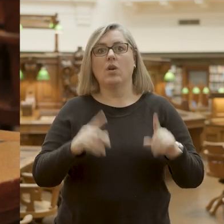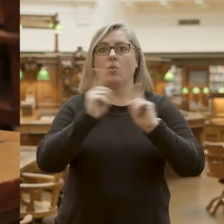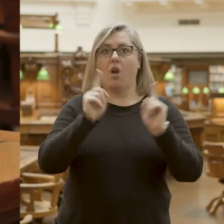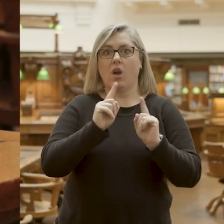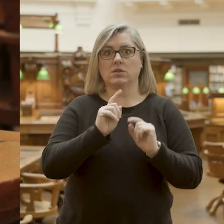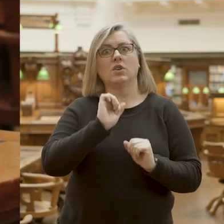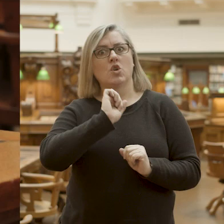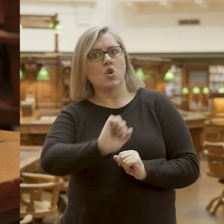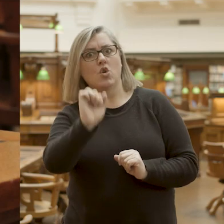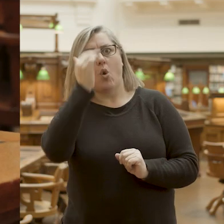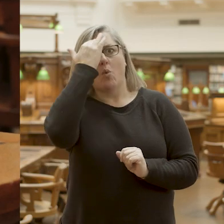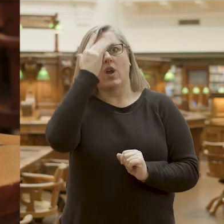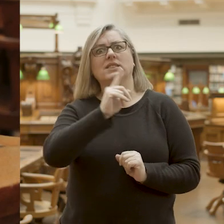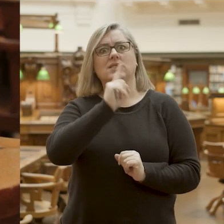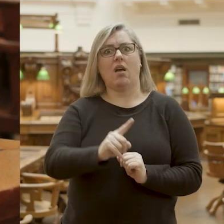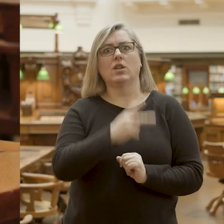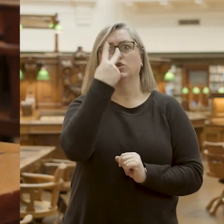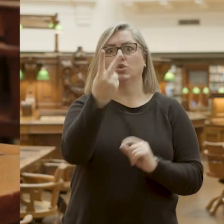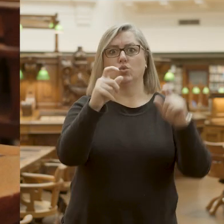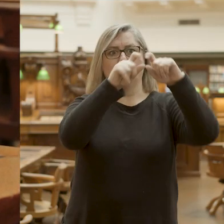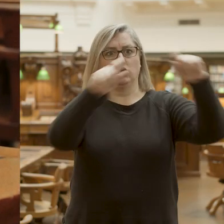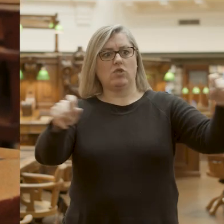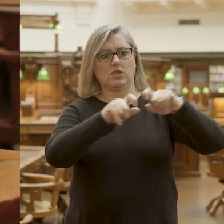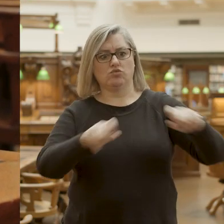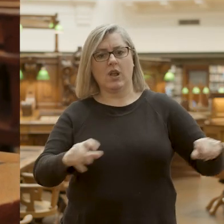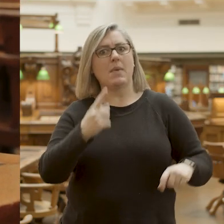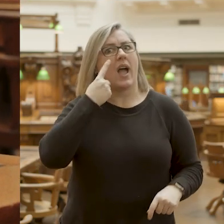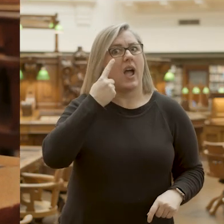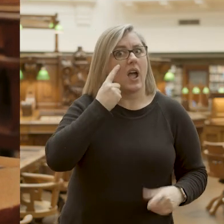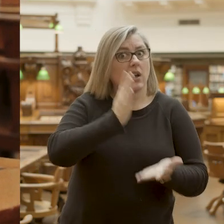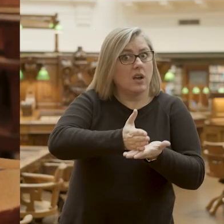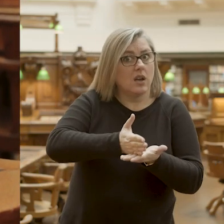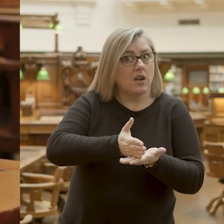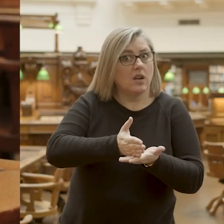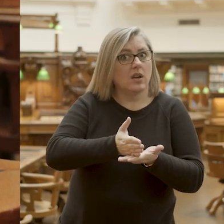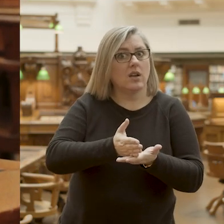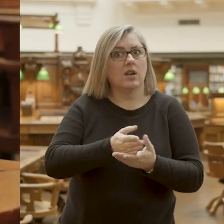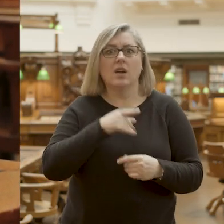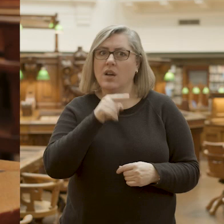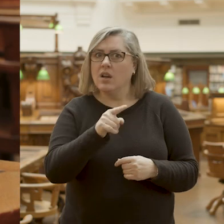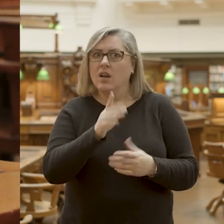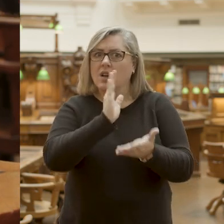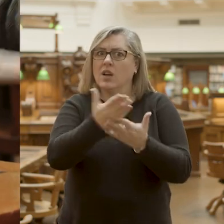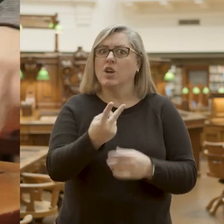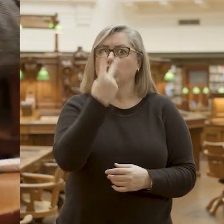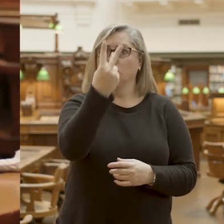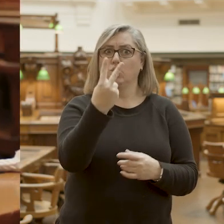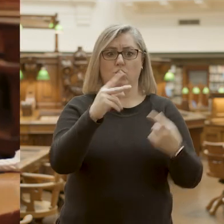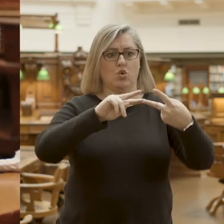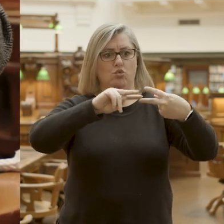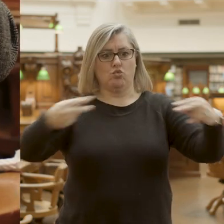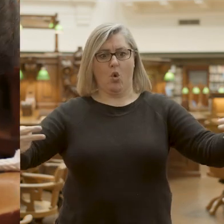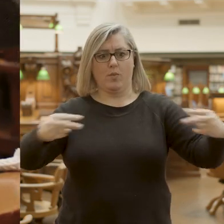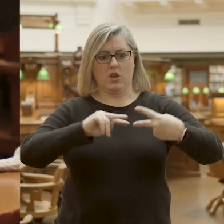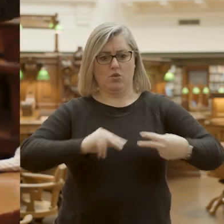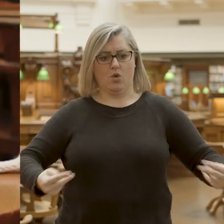two straight pieces of rope. But there isn't. Have a look at this. It's actually two pieces of rope that